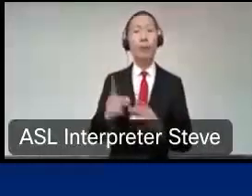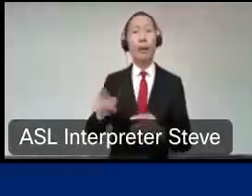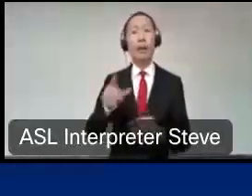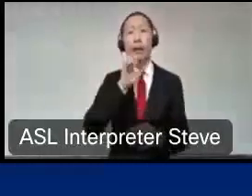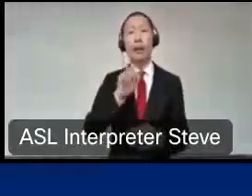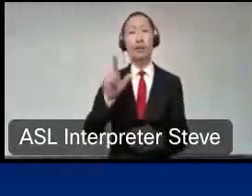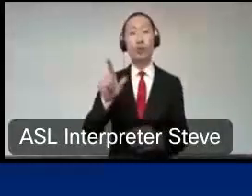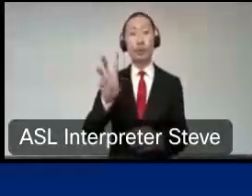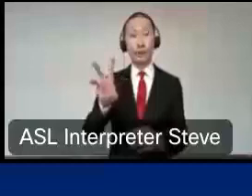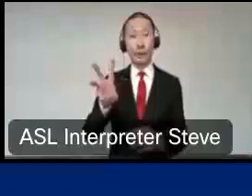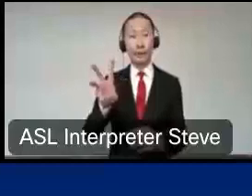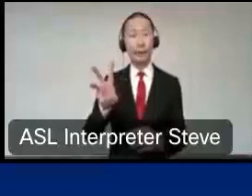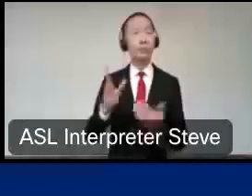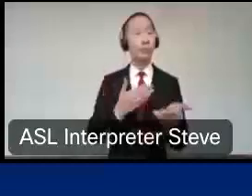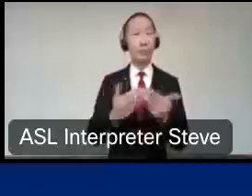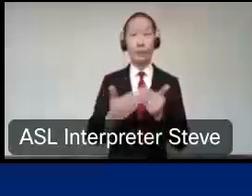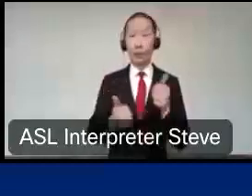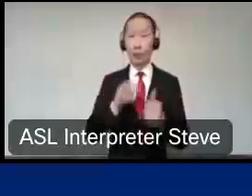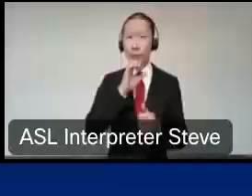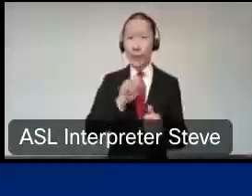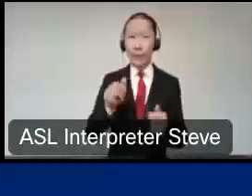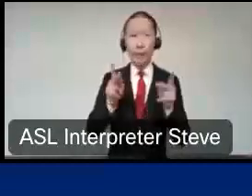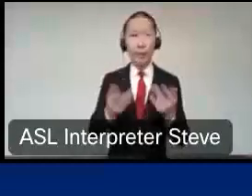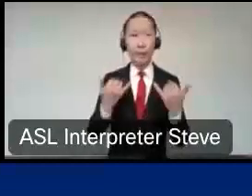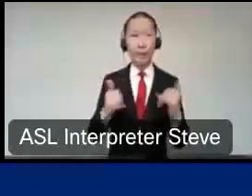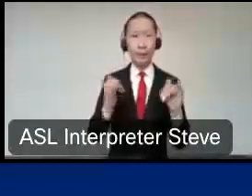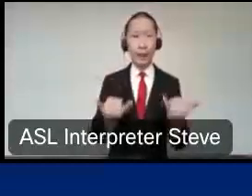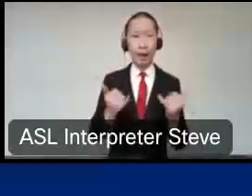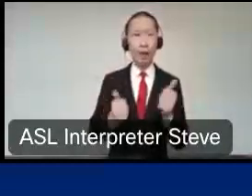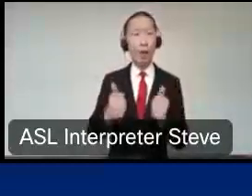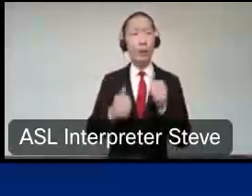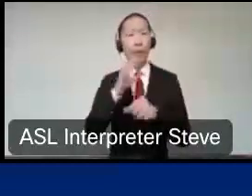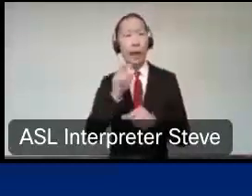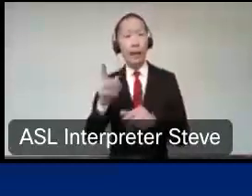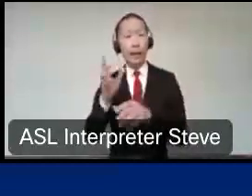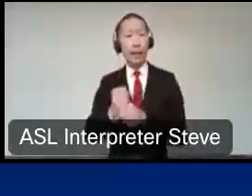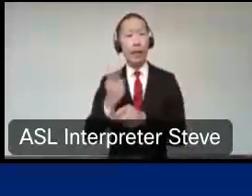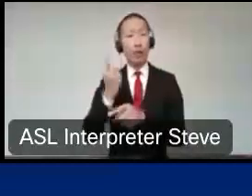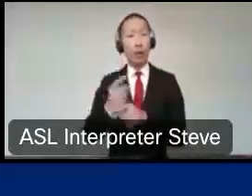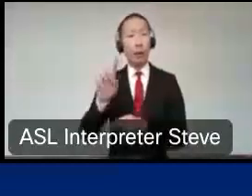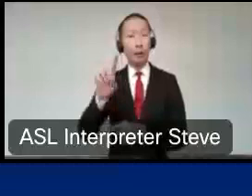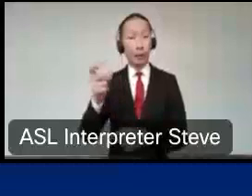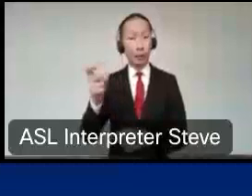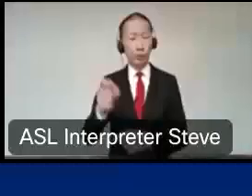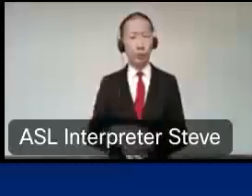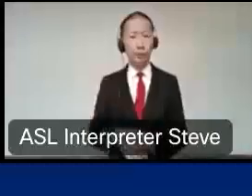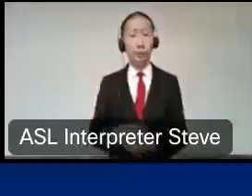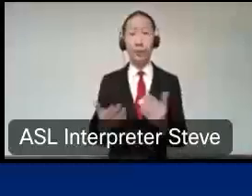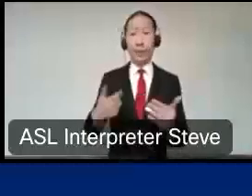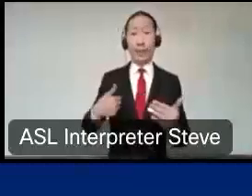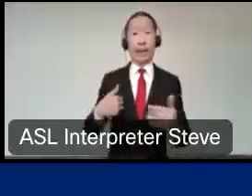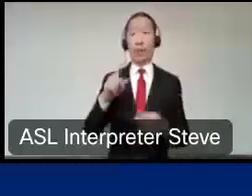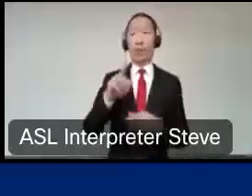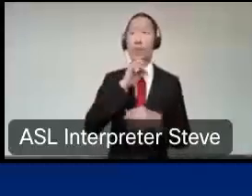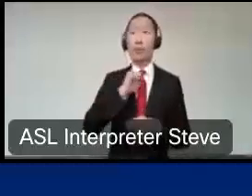birthday. It doesn't matter what age the person is now or what age they received the correct diagnosis. So I could be 100 years